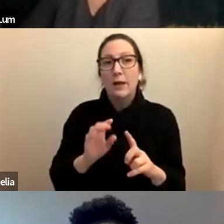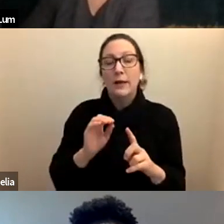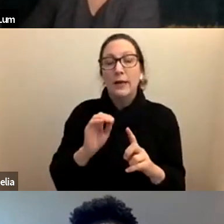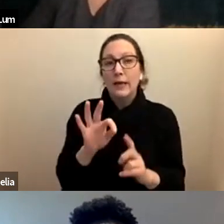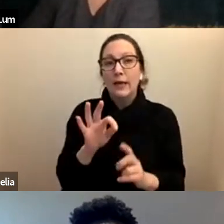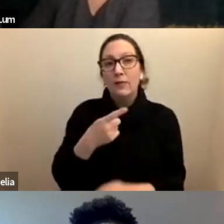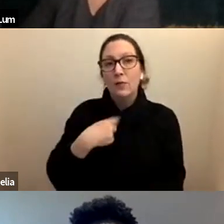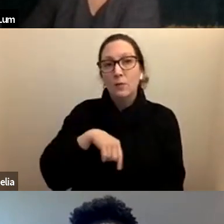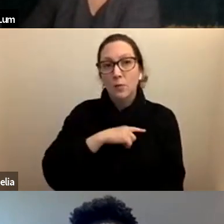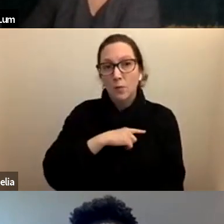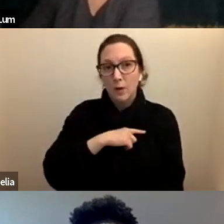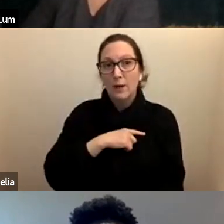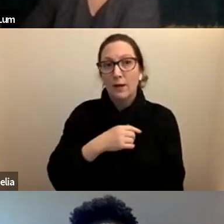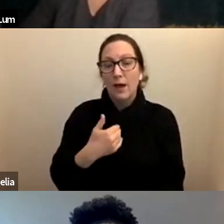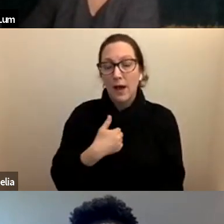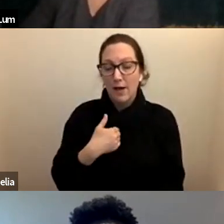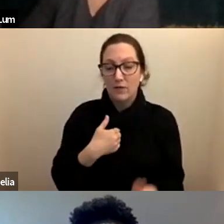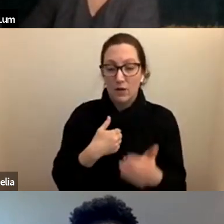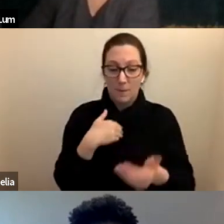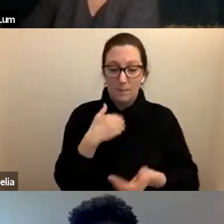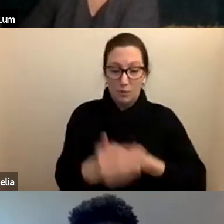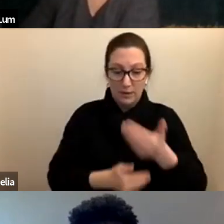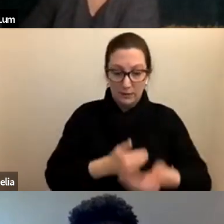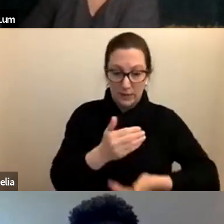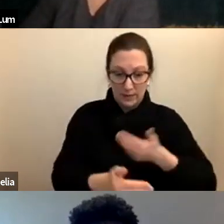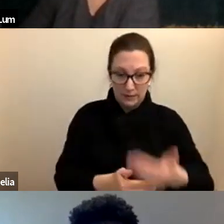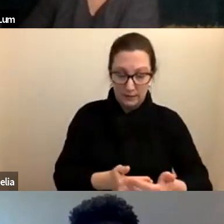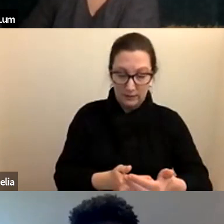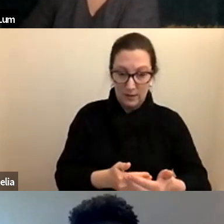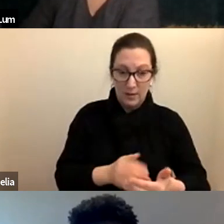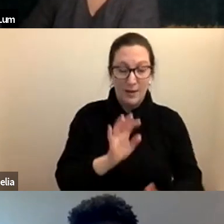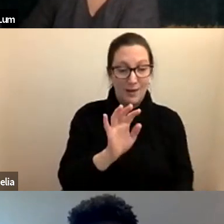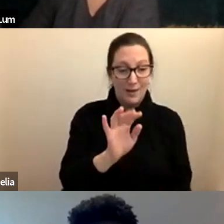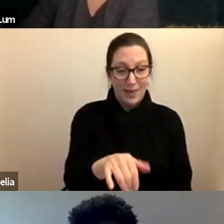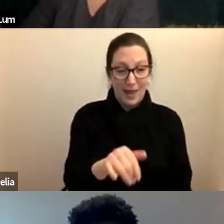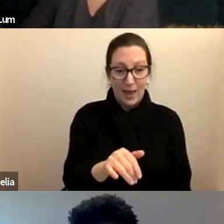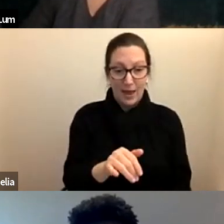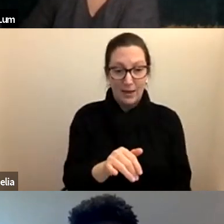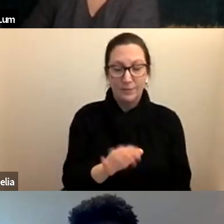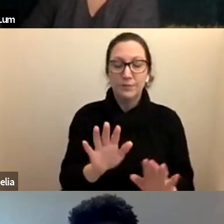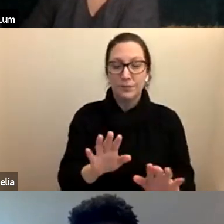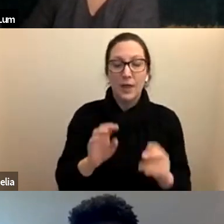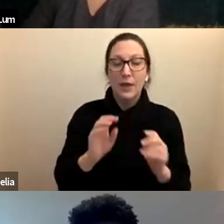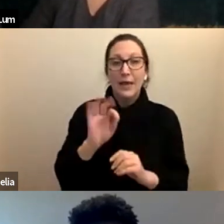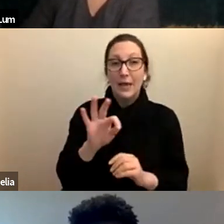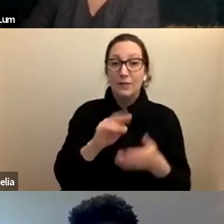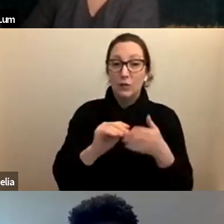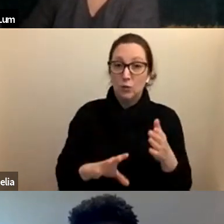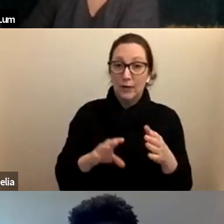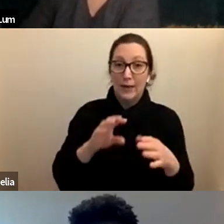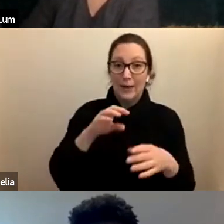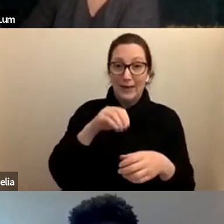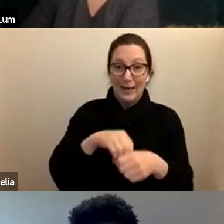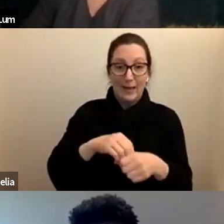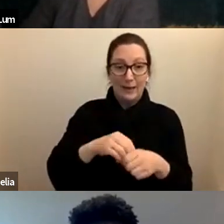to have a process whereby the top X percent, if a student is in the top X percent of